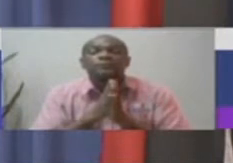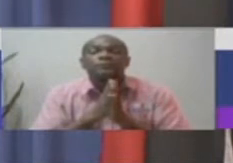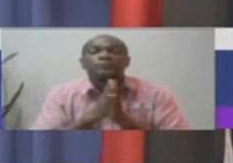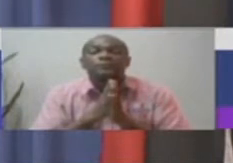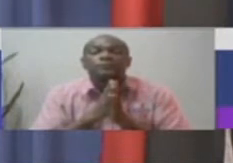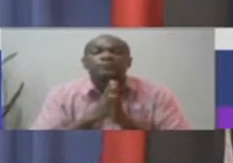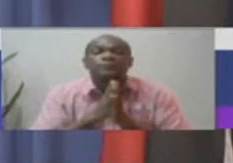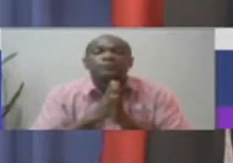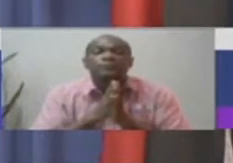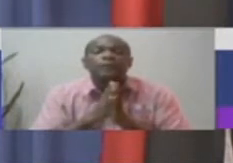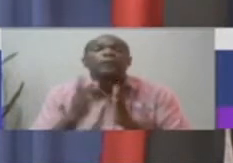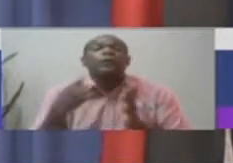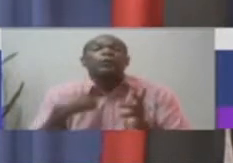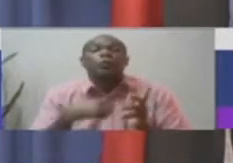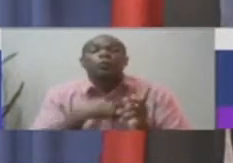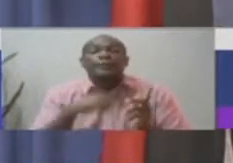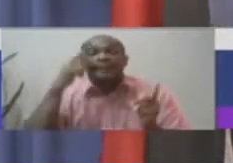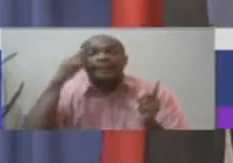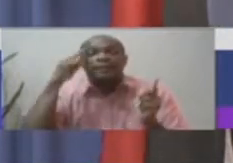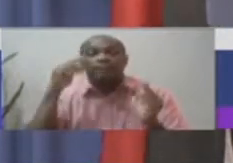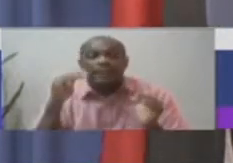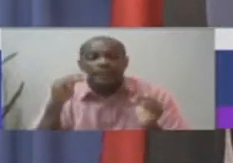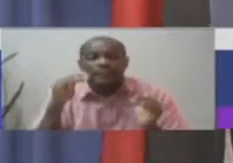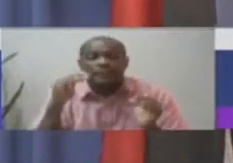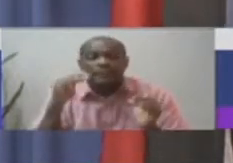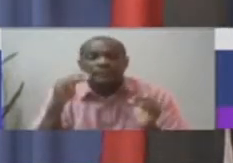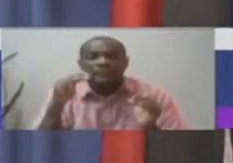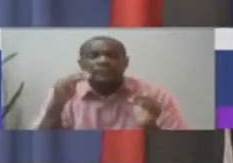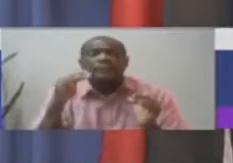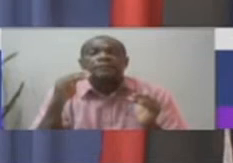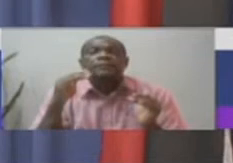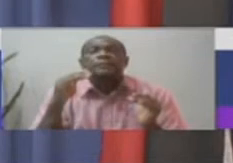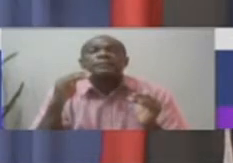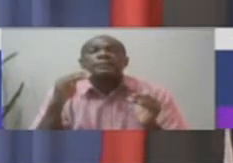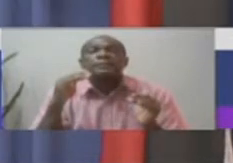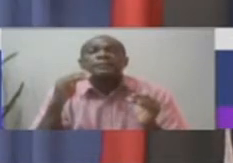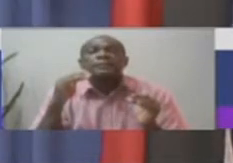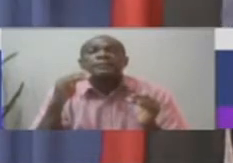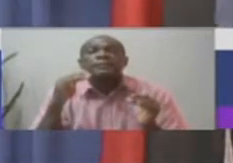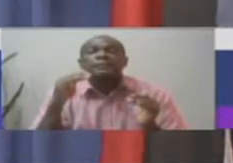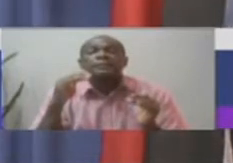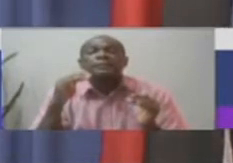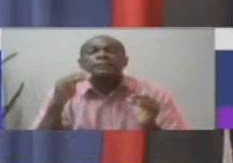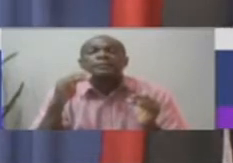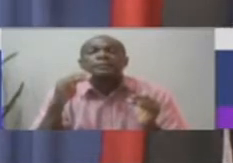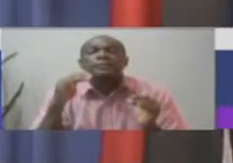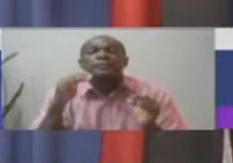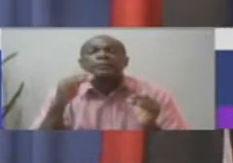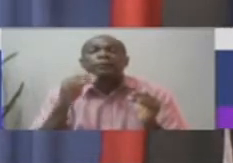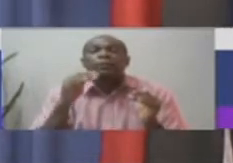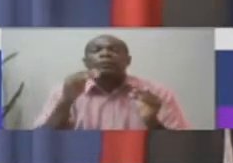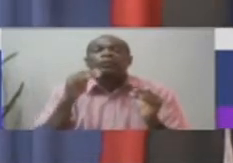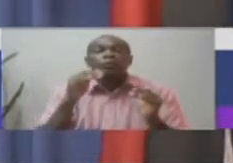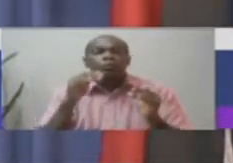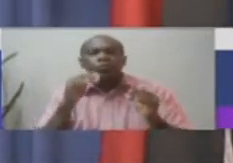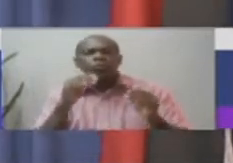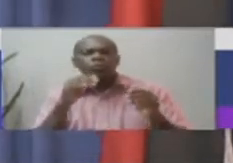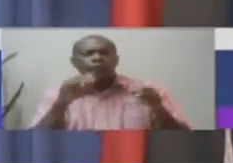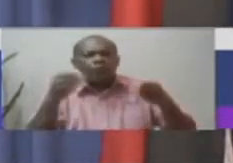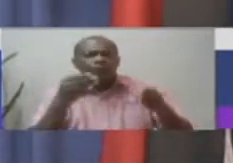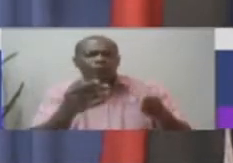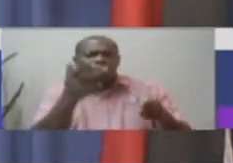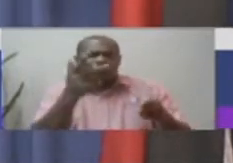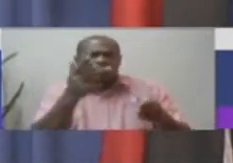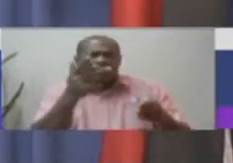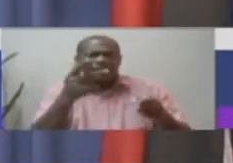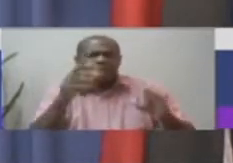we expect to recognize two categories of people, in fact, three categories of